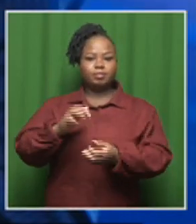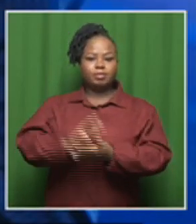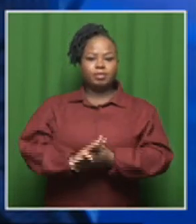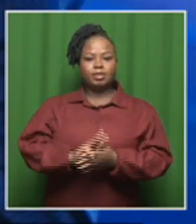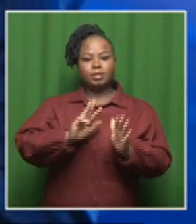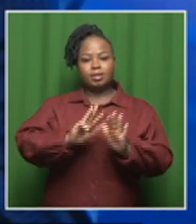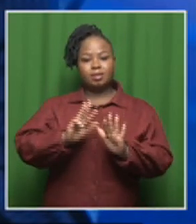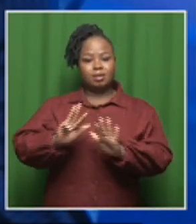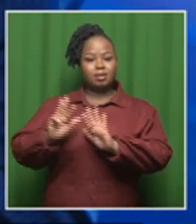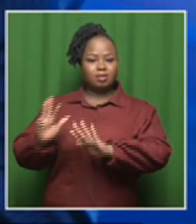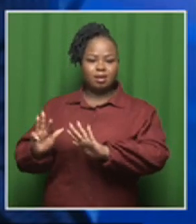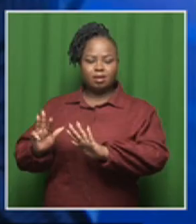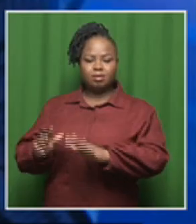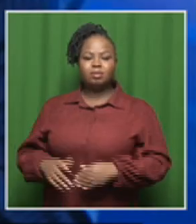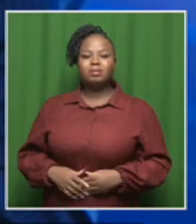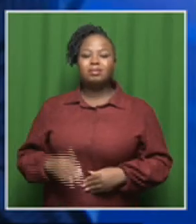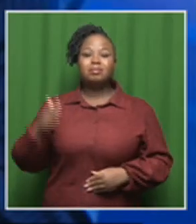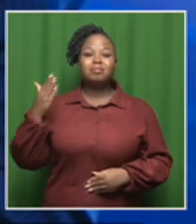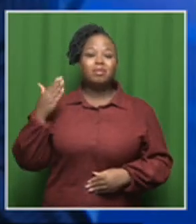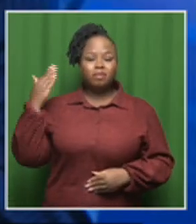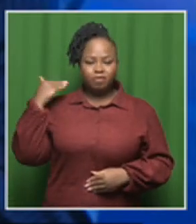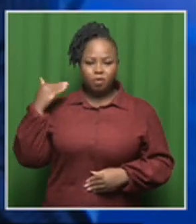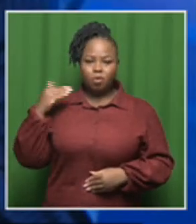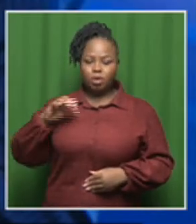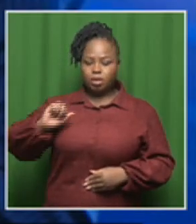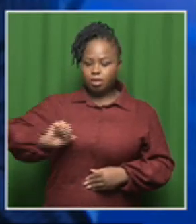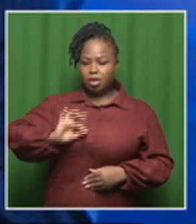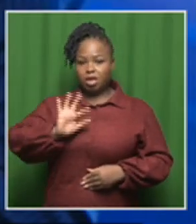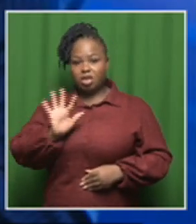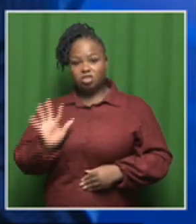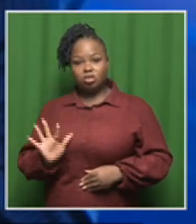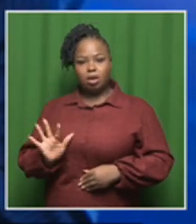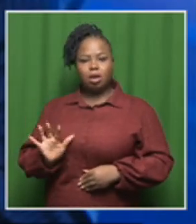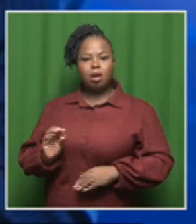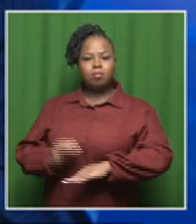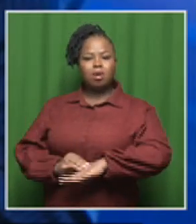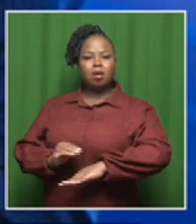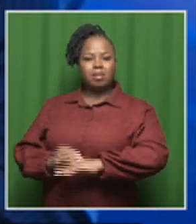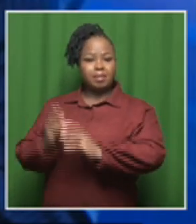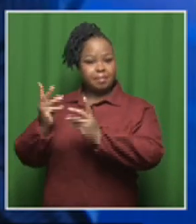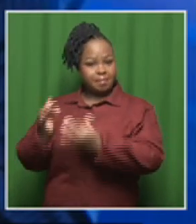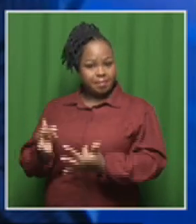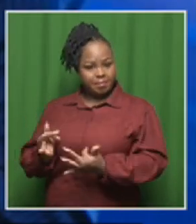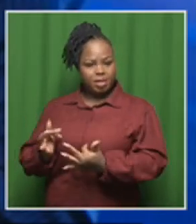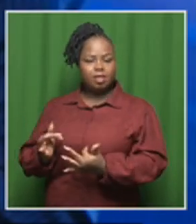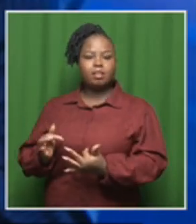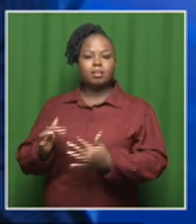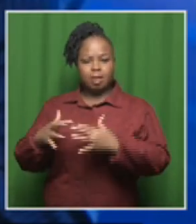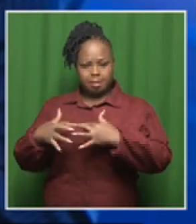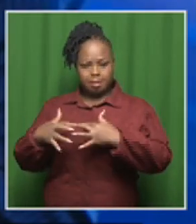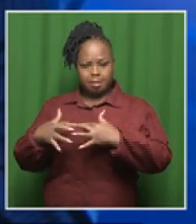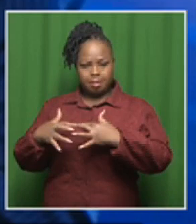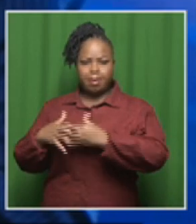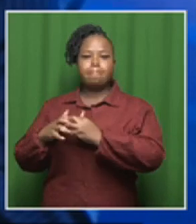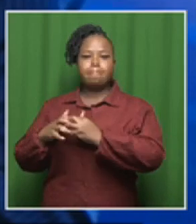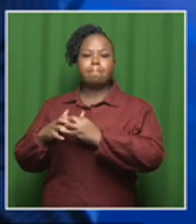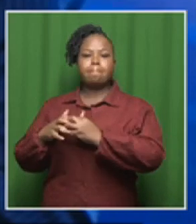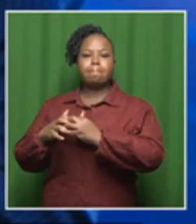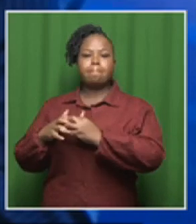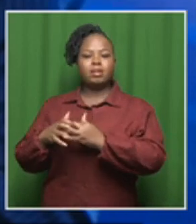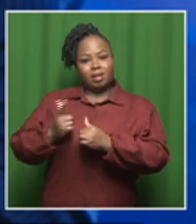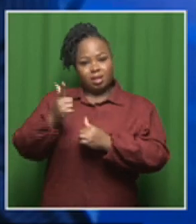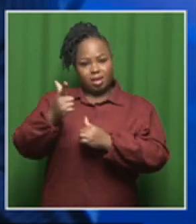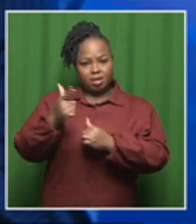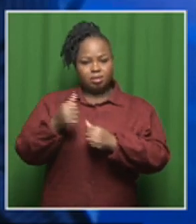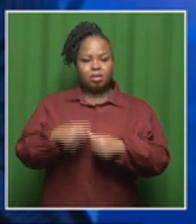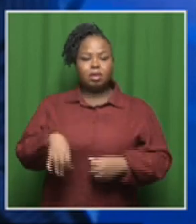1999 in the financial crisis in Asia. And later it was elevated to heads of state